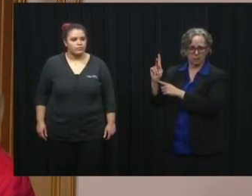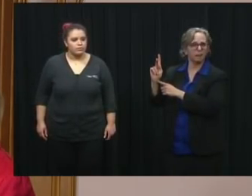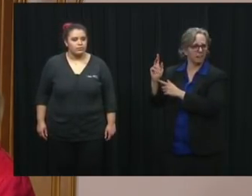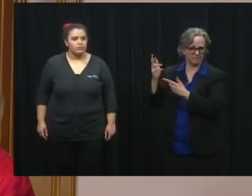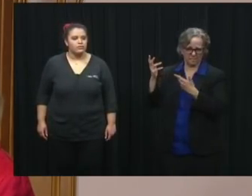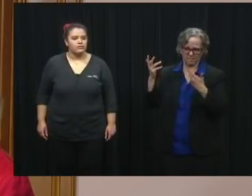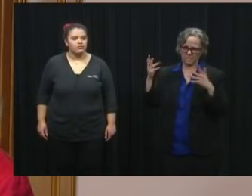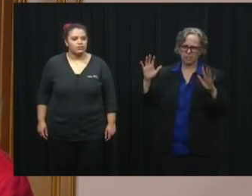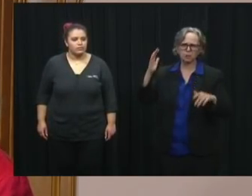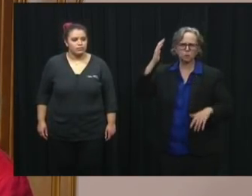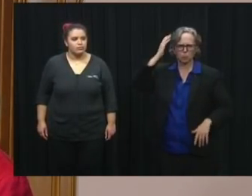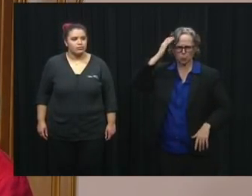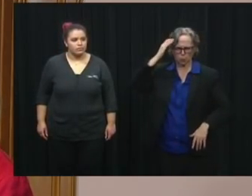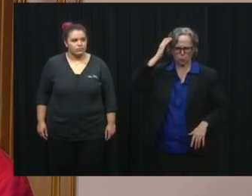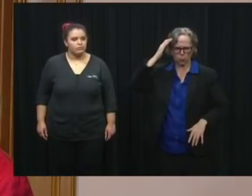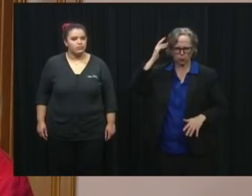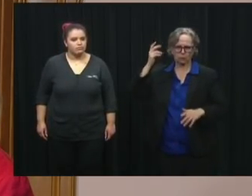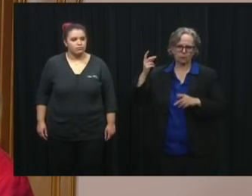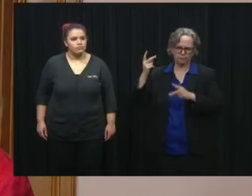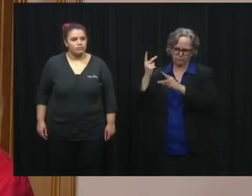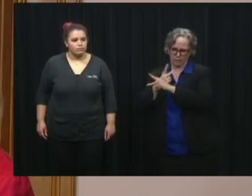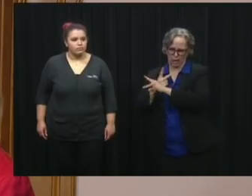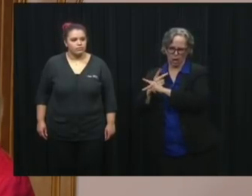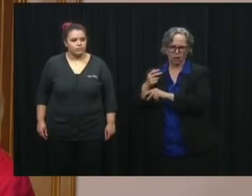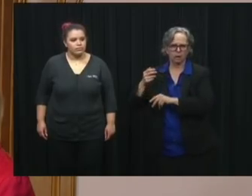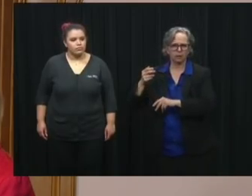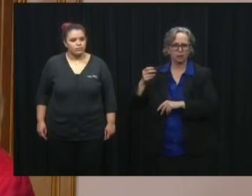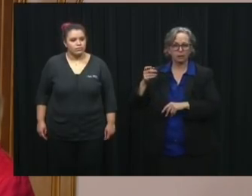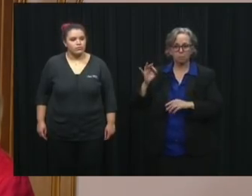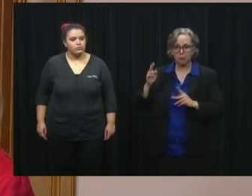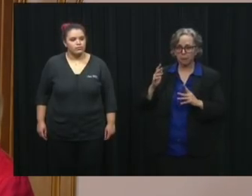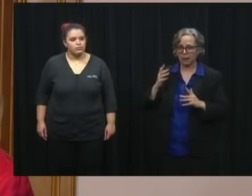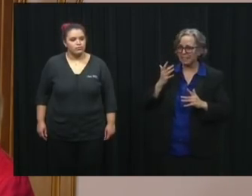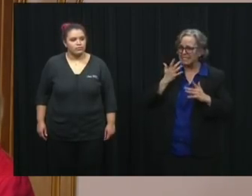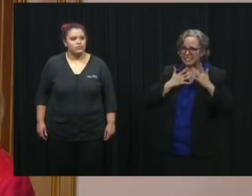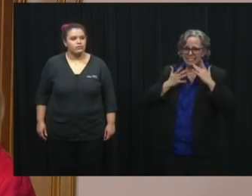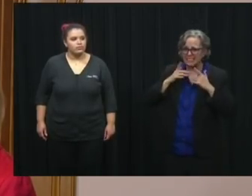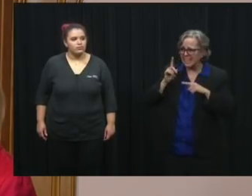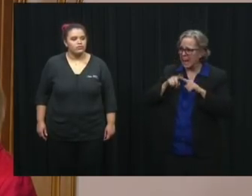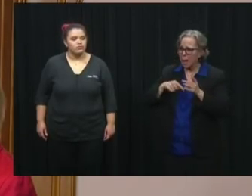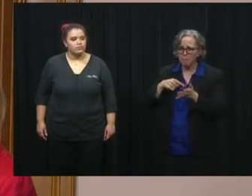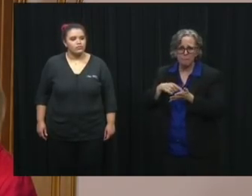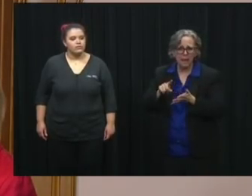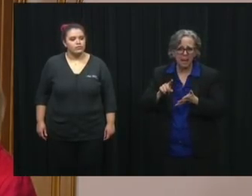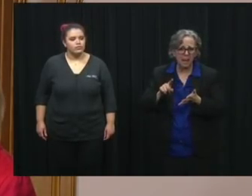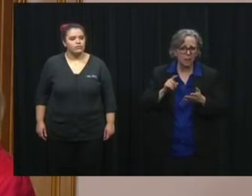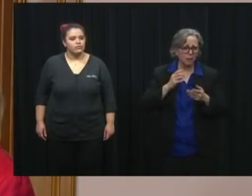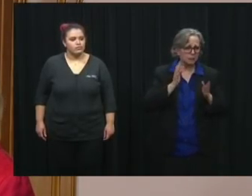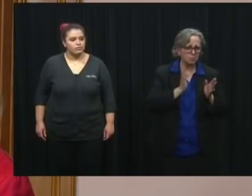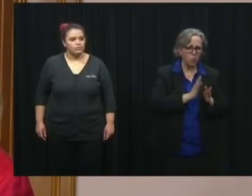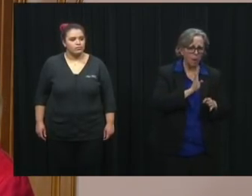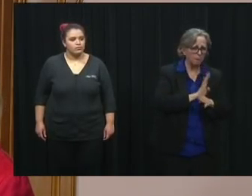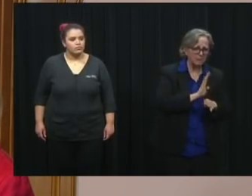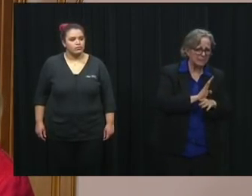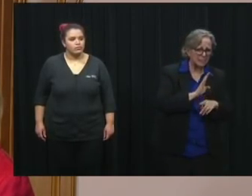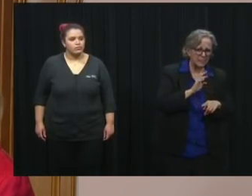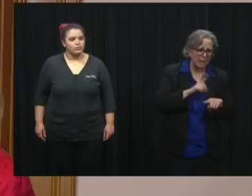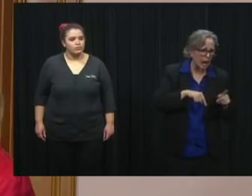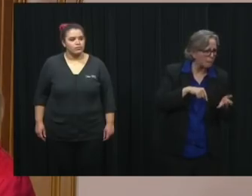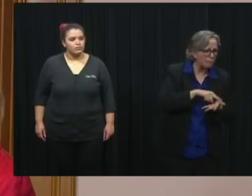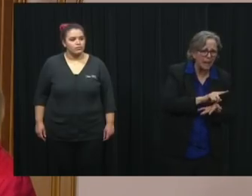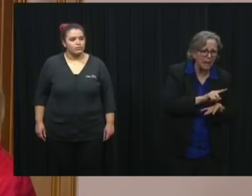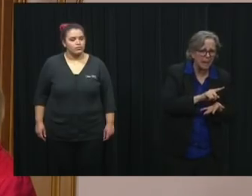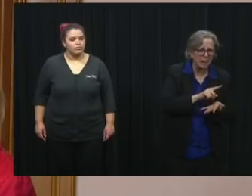to work out something. People who can't pay, small business who can't pay, people who have met their mortgage all along, now they can't. Same way